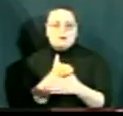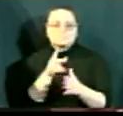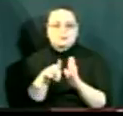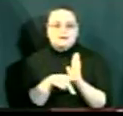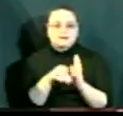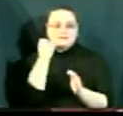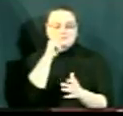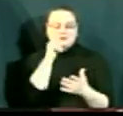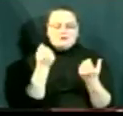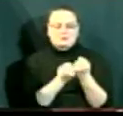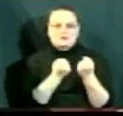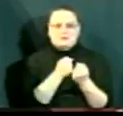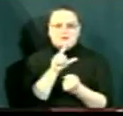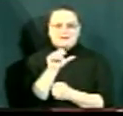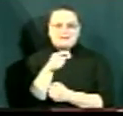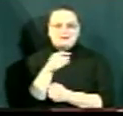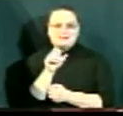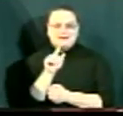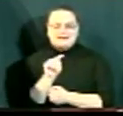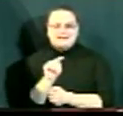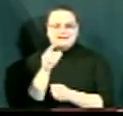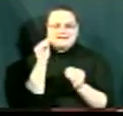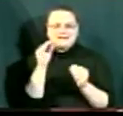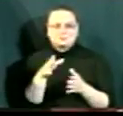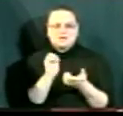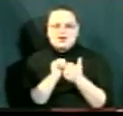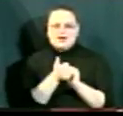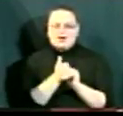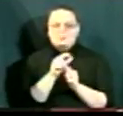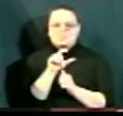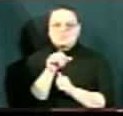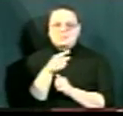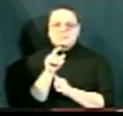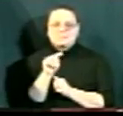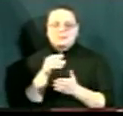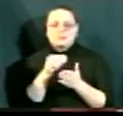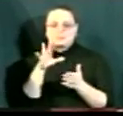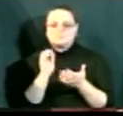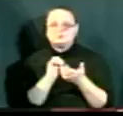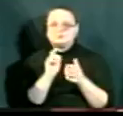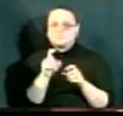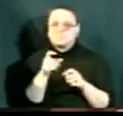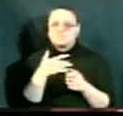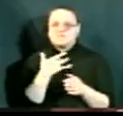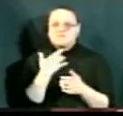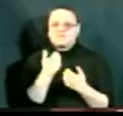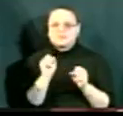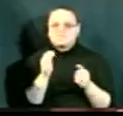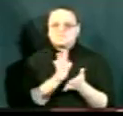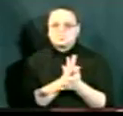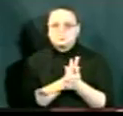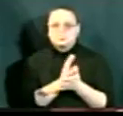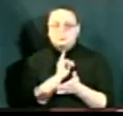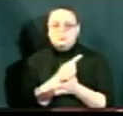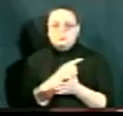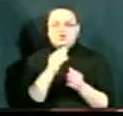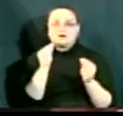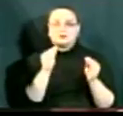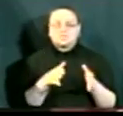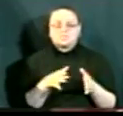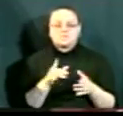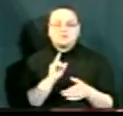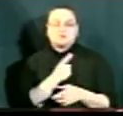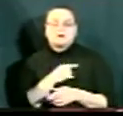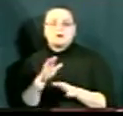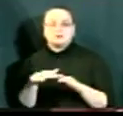won't even support LGBT teachers, how are LGBT students supposed to feel safe in school? We are your teachers. We